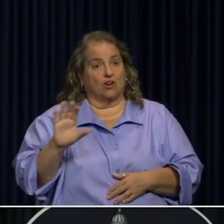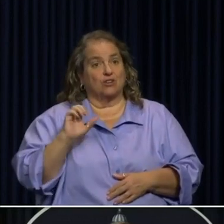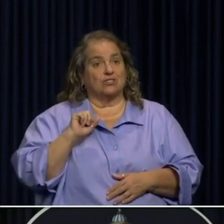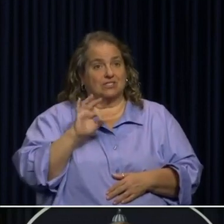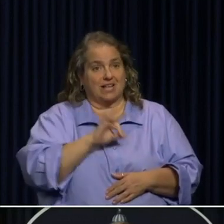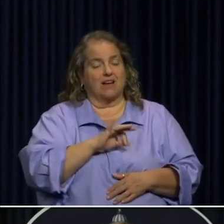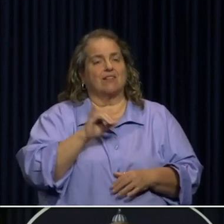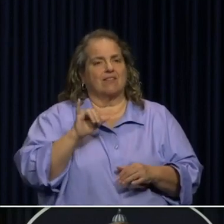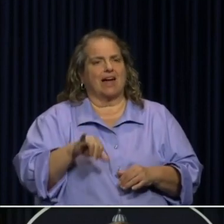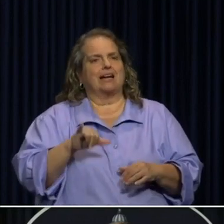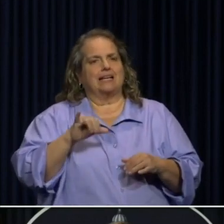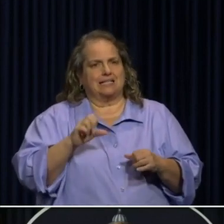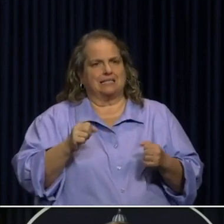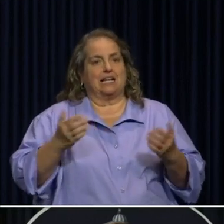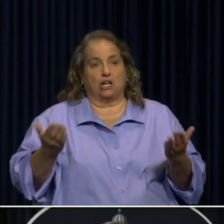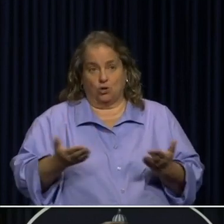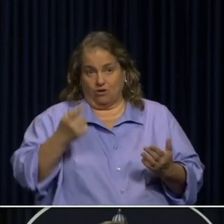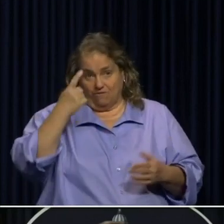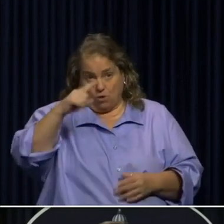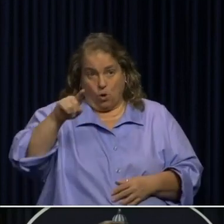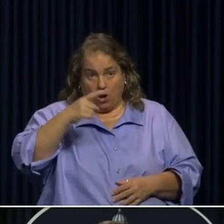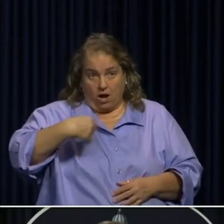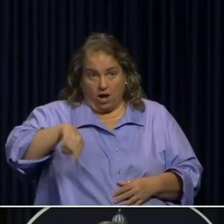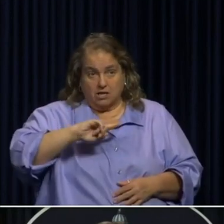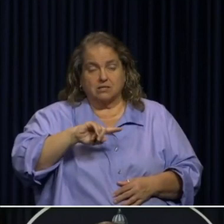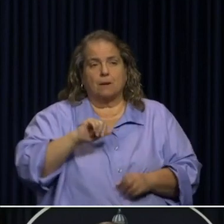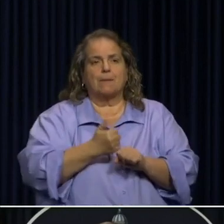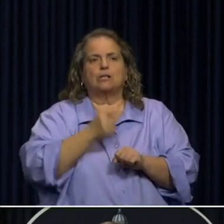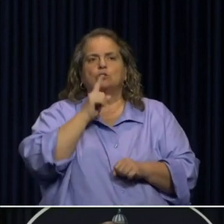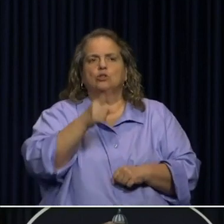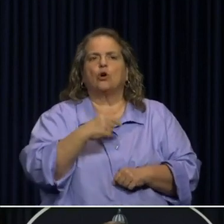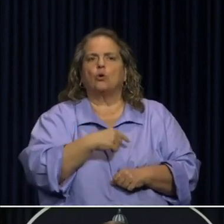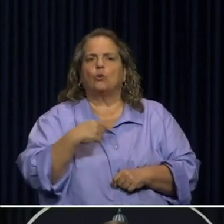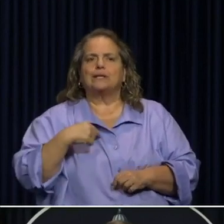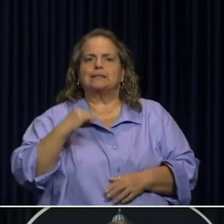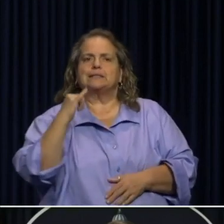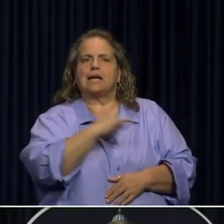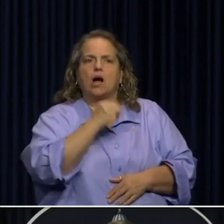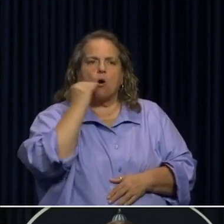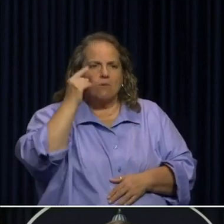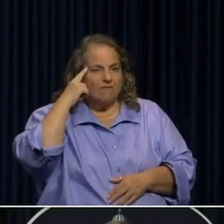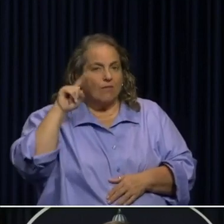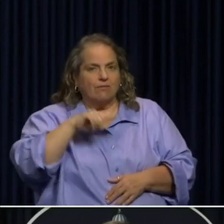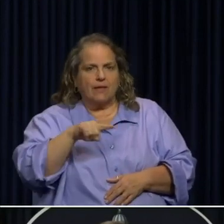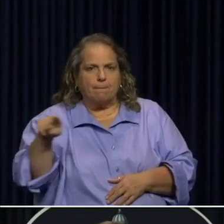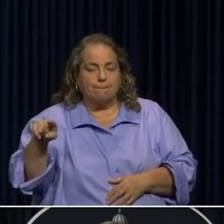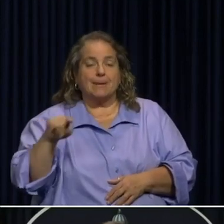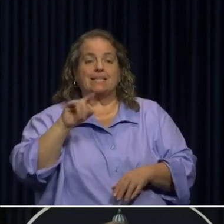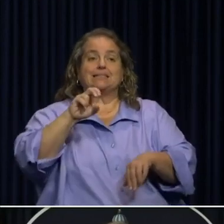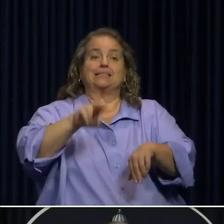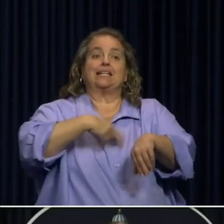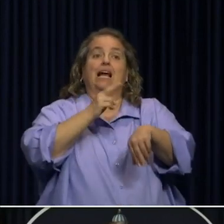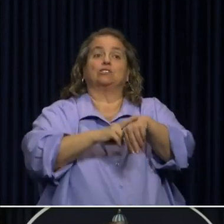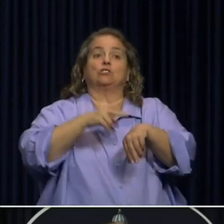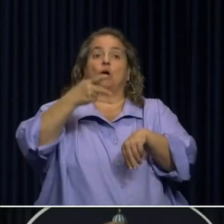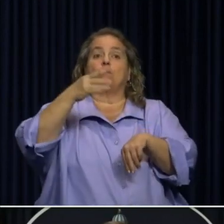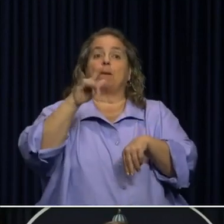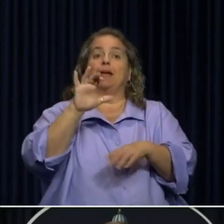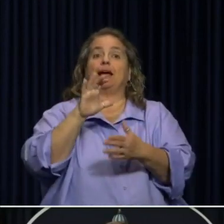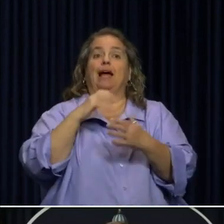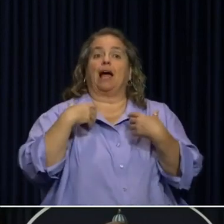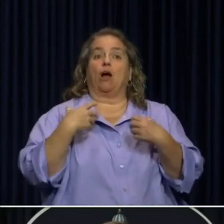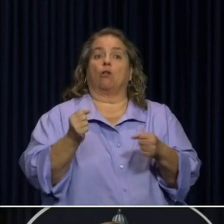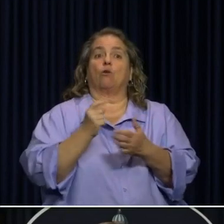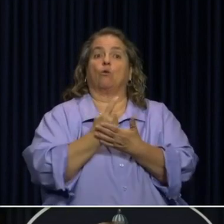that is here for us. Let's make sure that we stay home for them. It's National Public Health Week, and we want to thank all of our